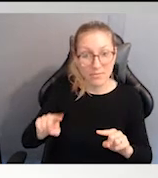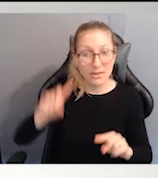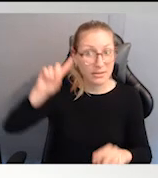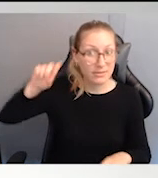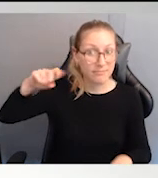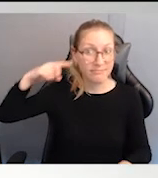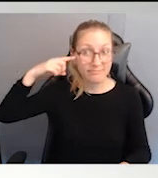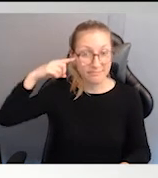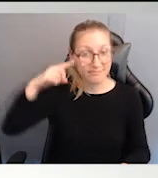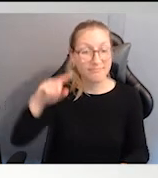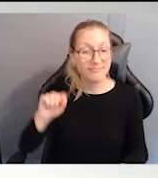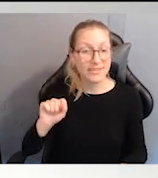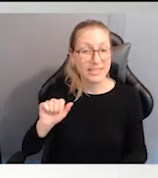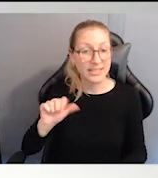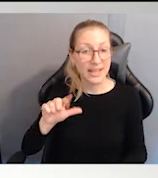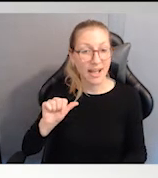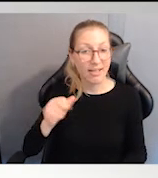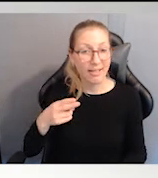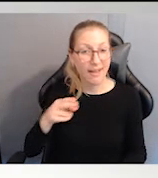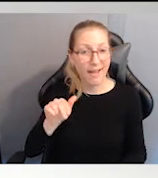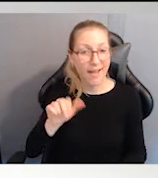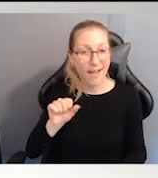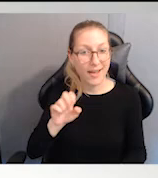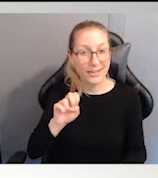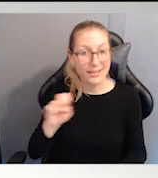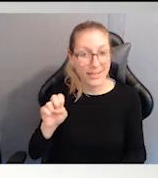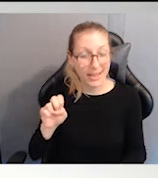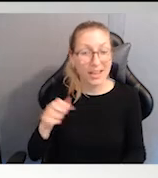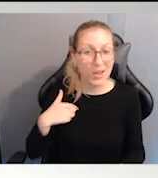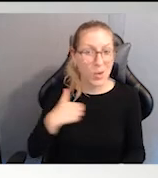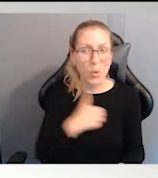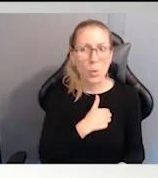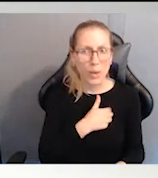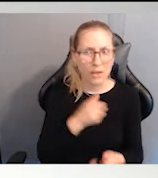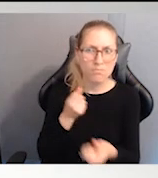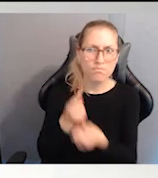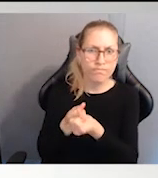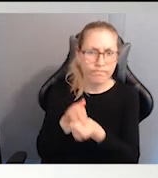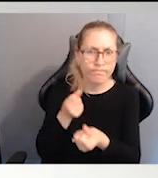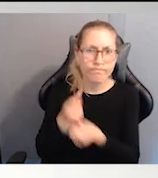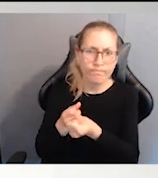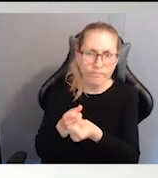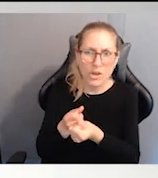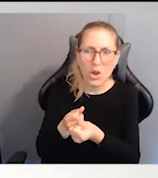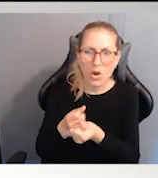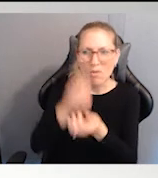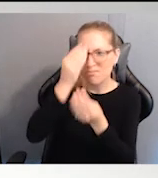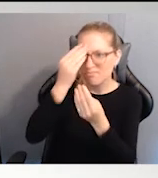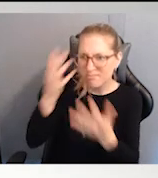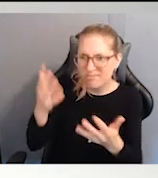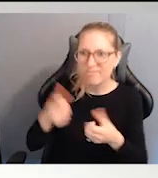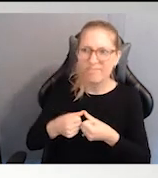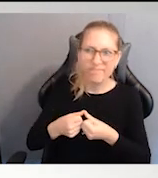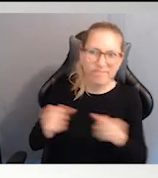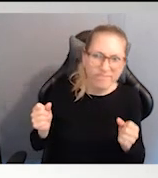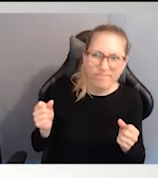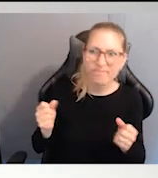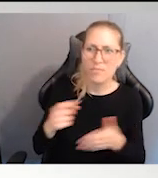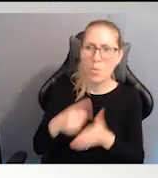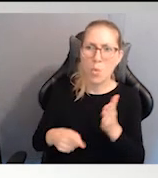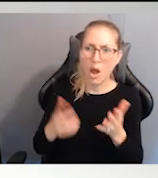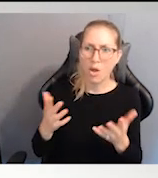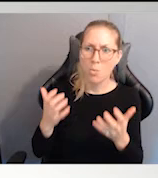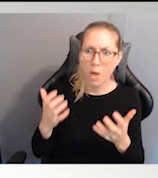Tallahassee, we really speak up for what we want. Because I told these guys, I